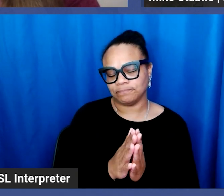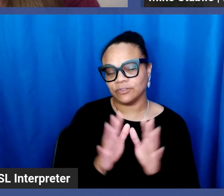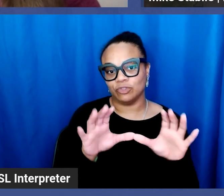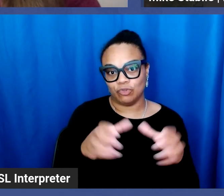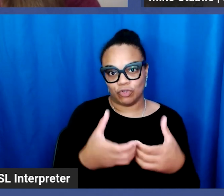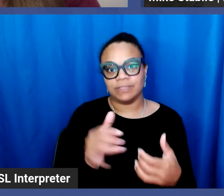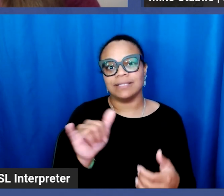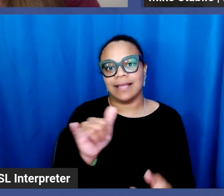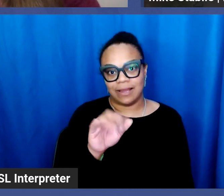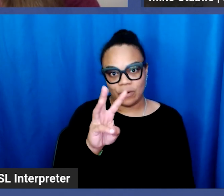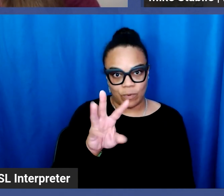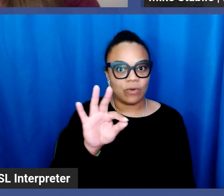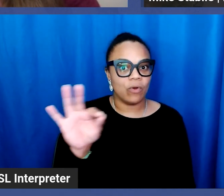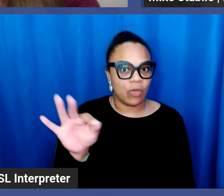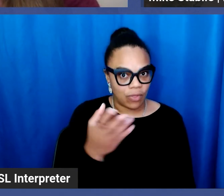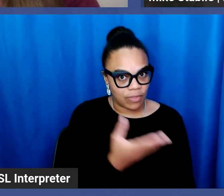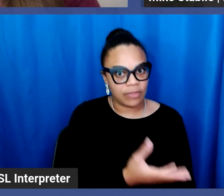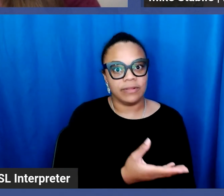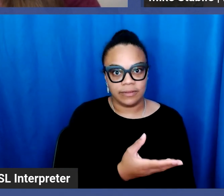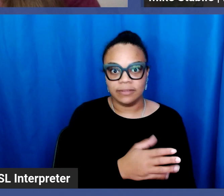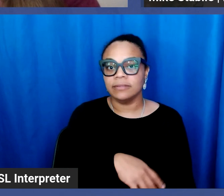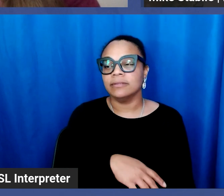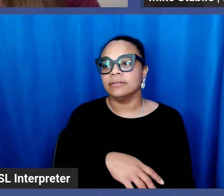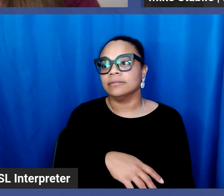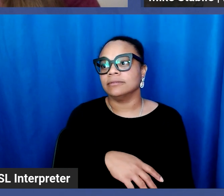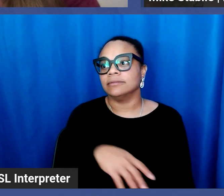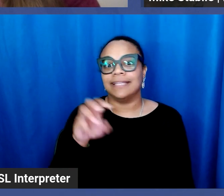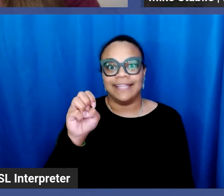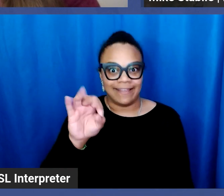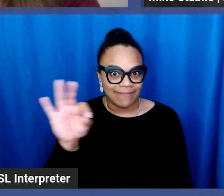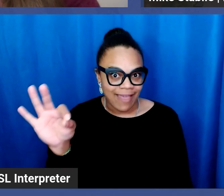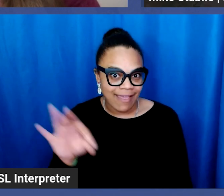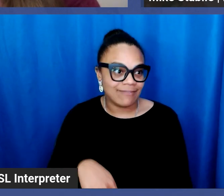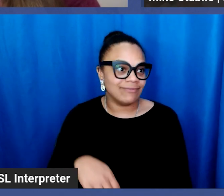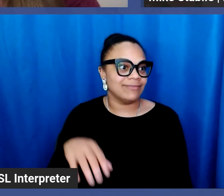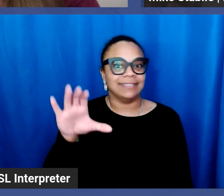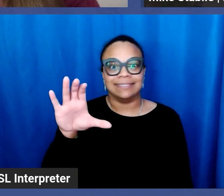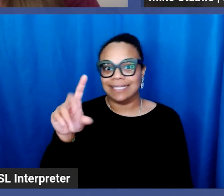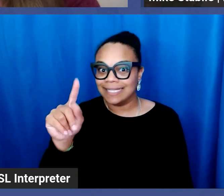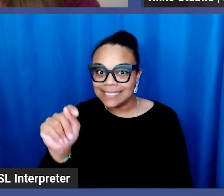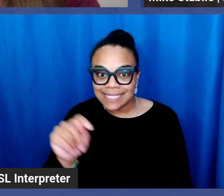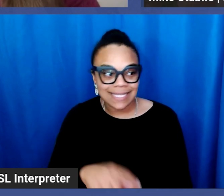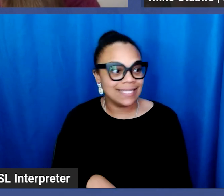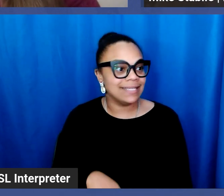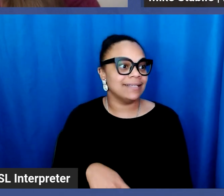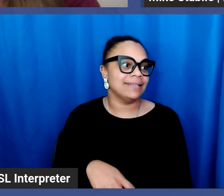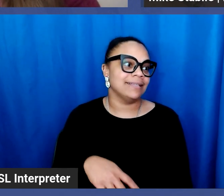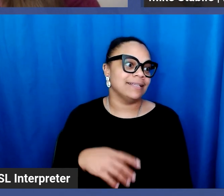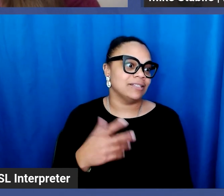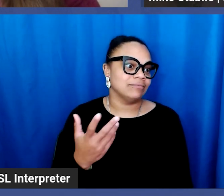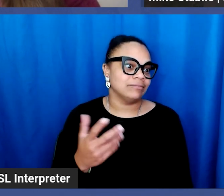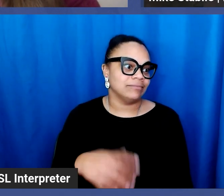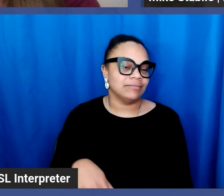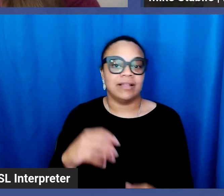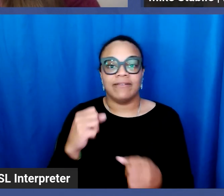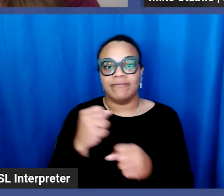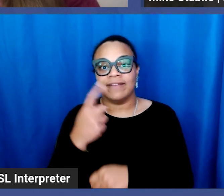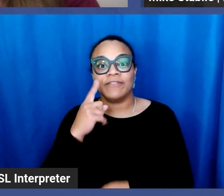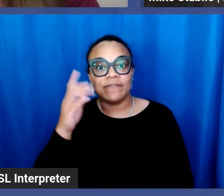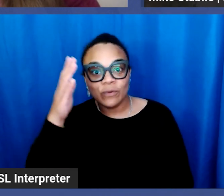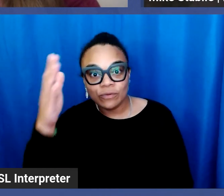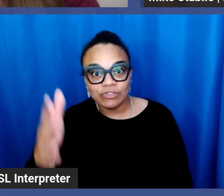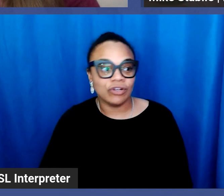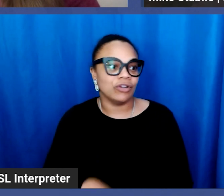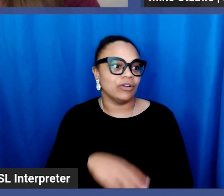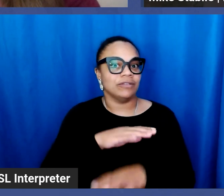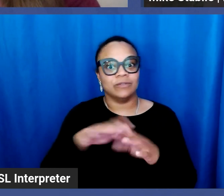groups like Woodhull and, EFF and CDT and, Fight for the Future and Don't